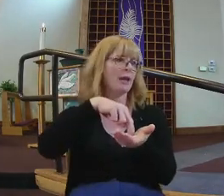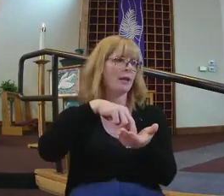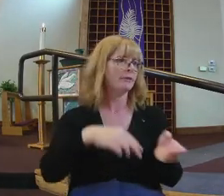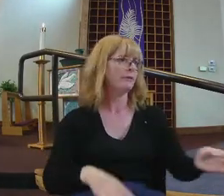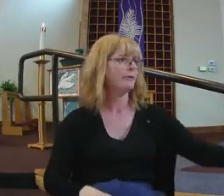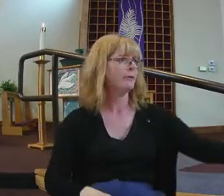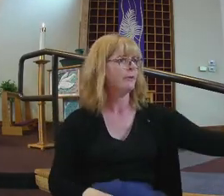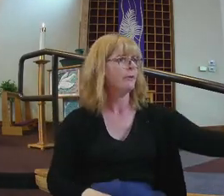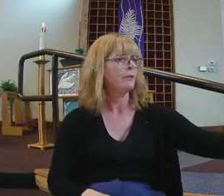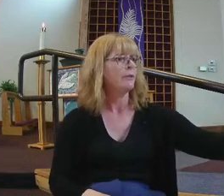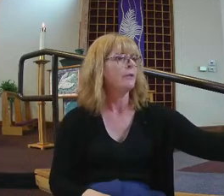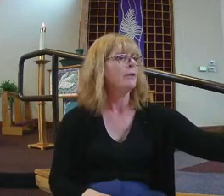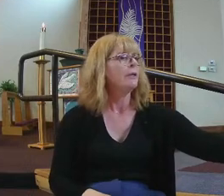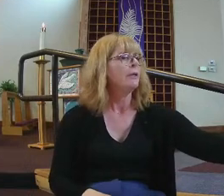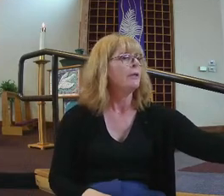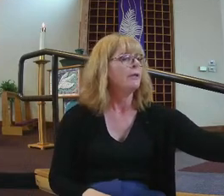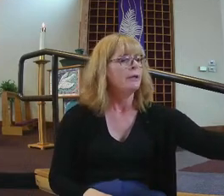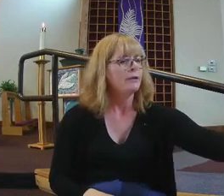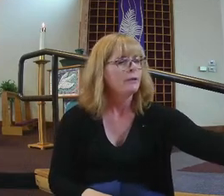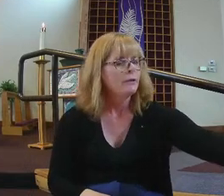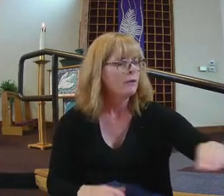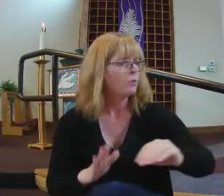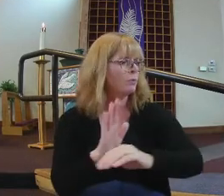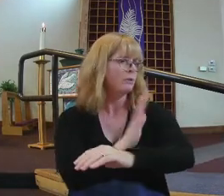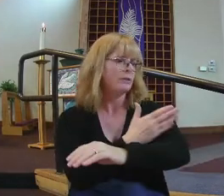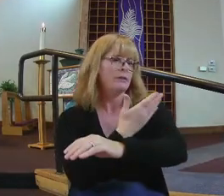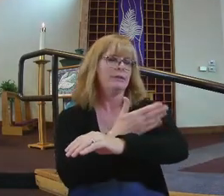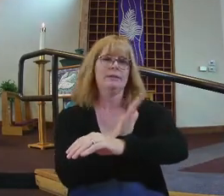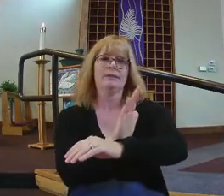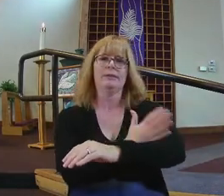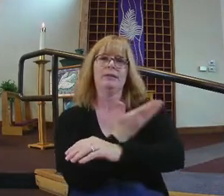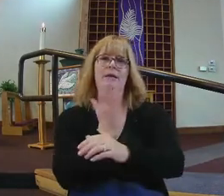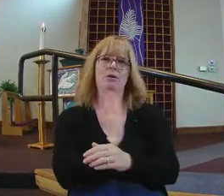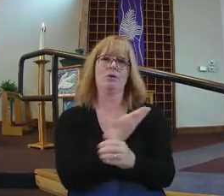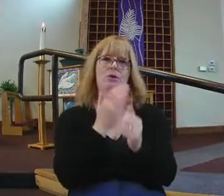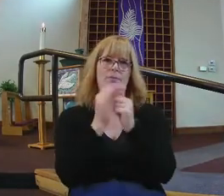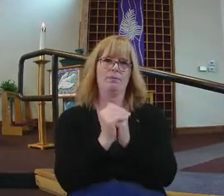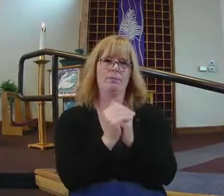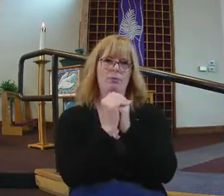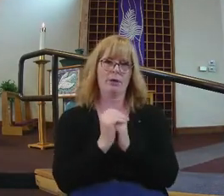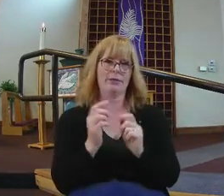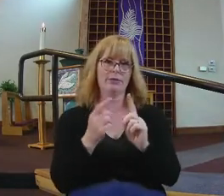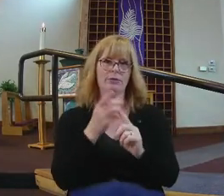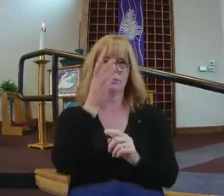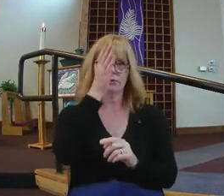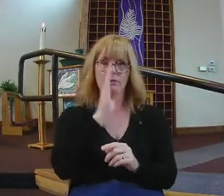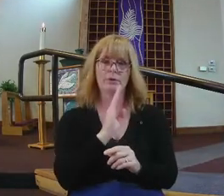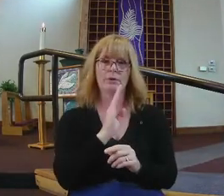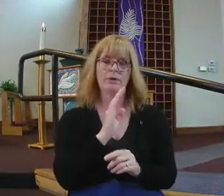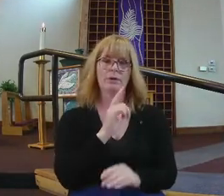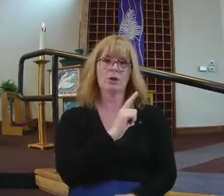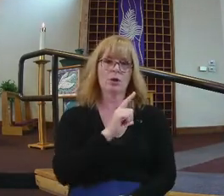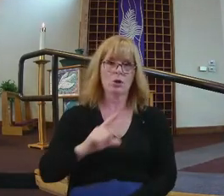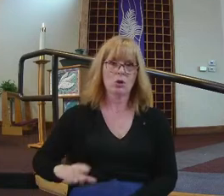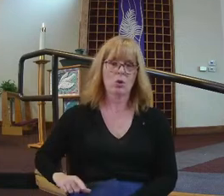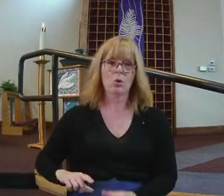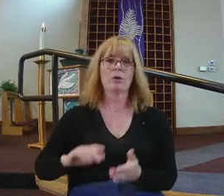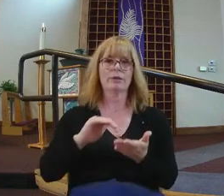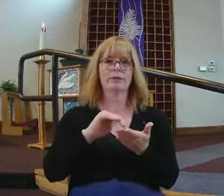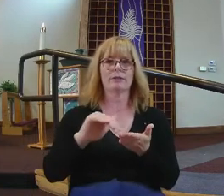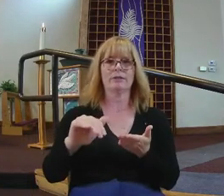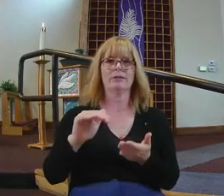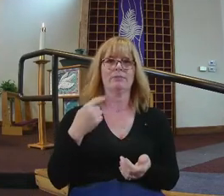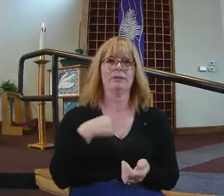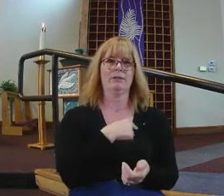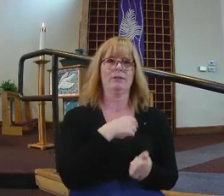And let us join in singing a praise to God as we sing together, Lord, dismiss us with thy